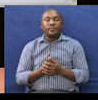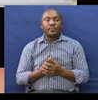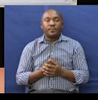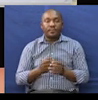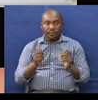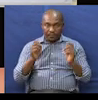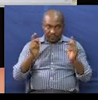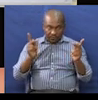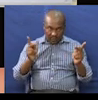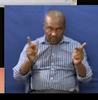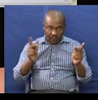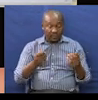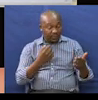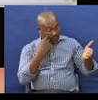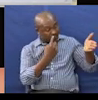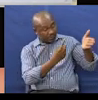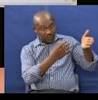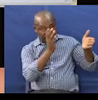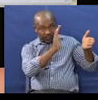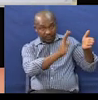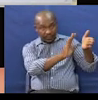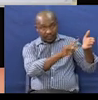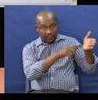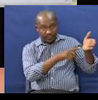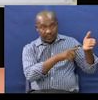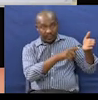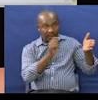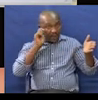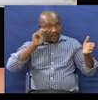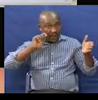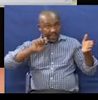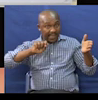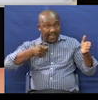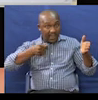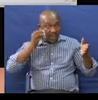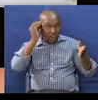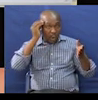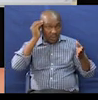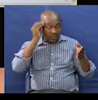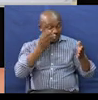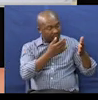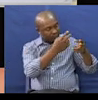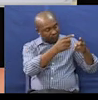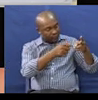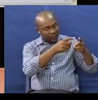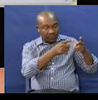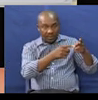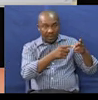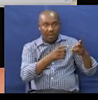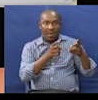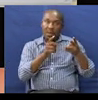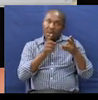Okay, having seen the key concepts as well as the instrument